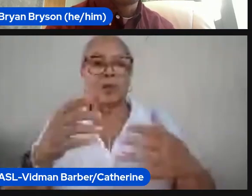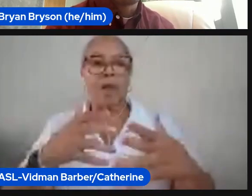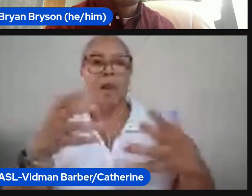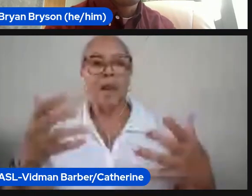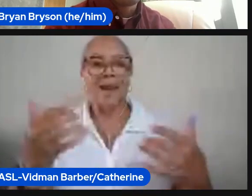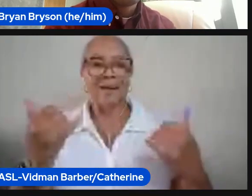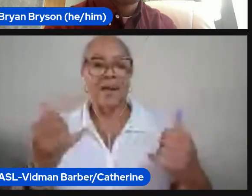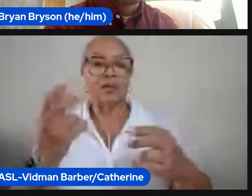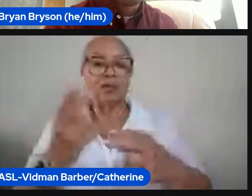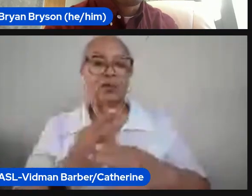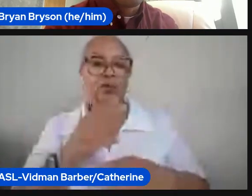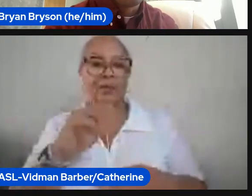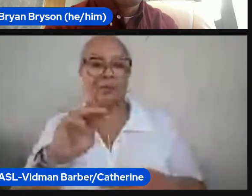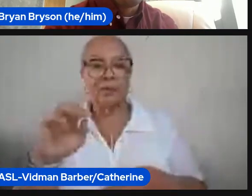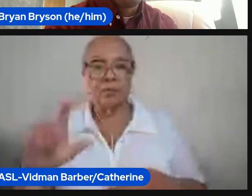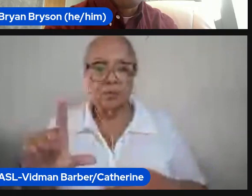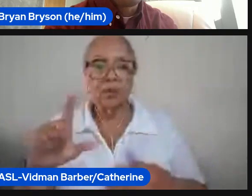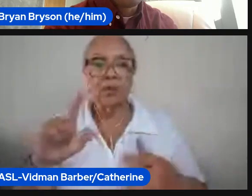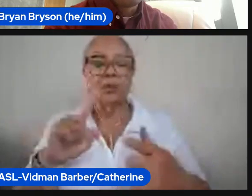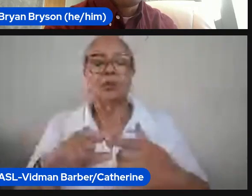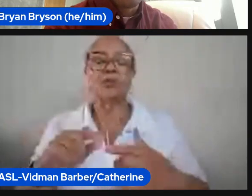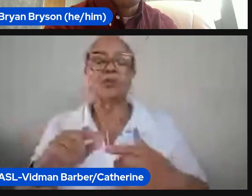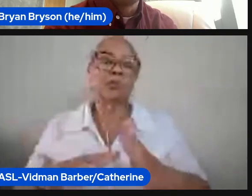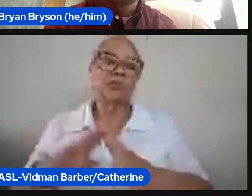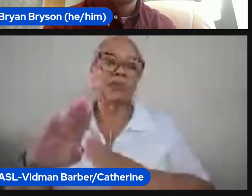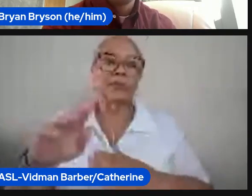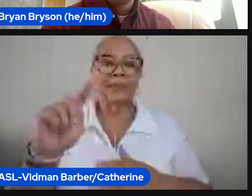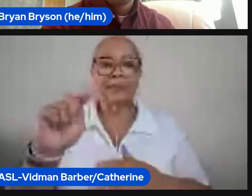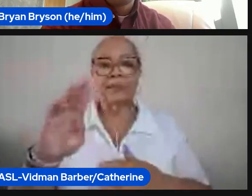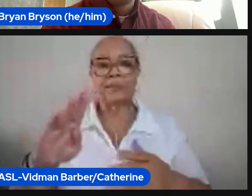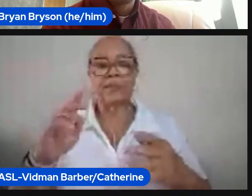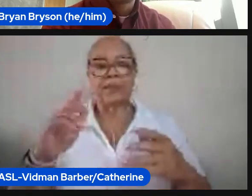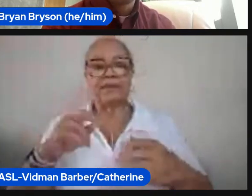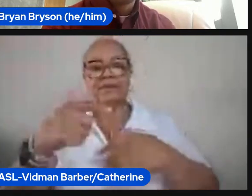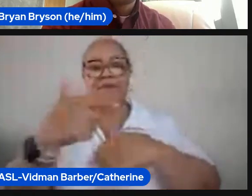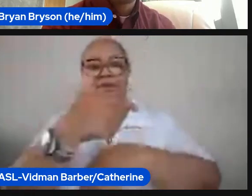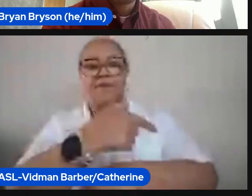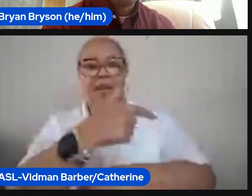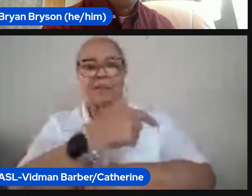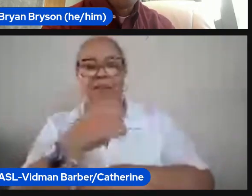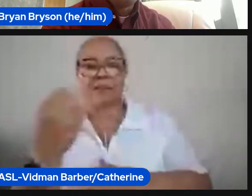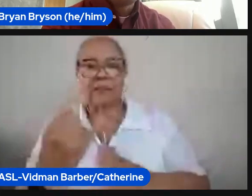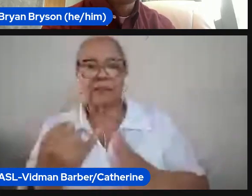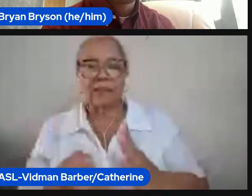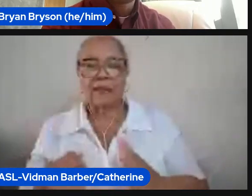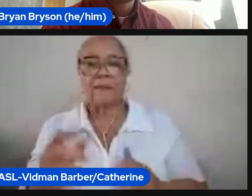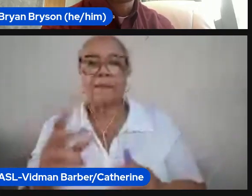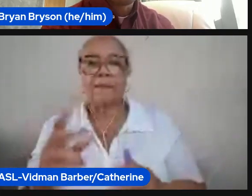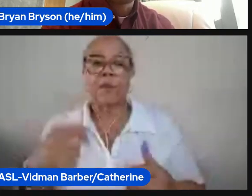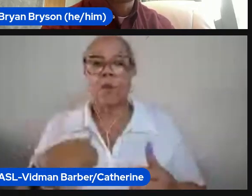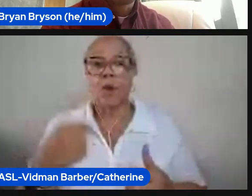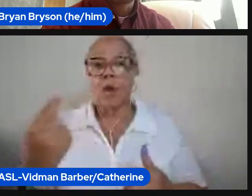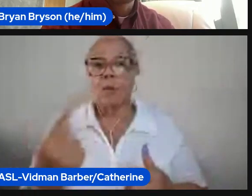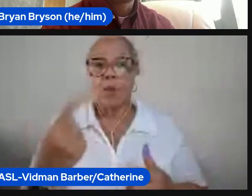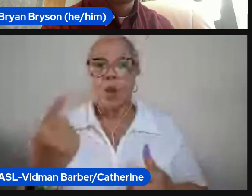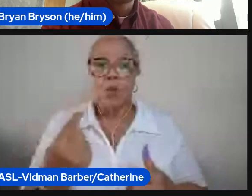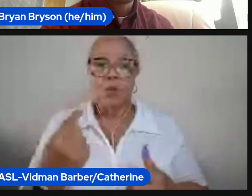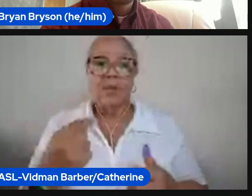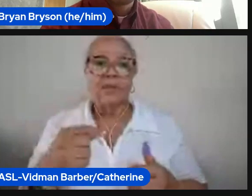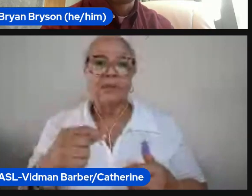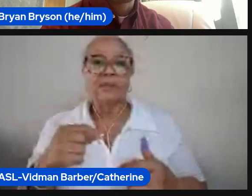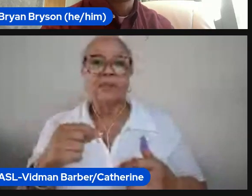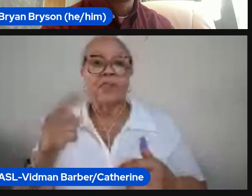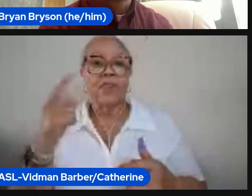using machine learning to accelerate TB vaccine design. And so I always kind of thought of this